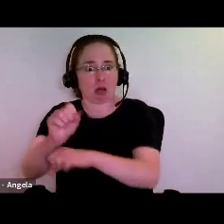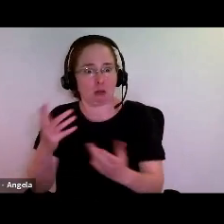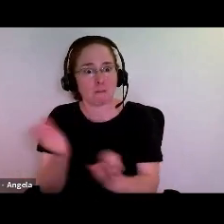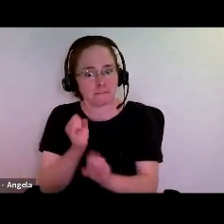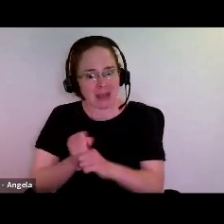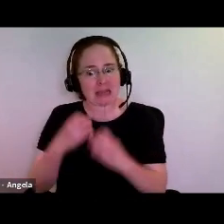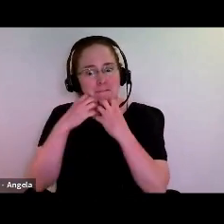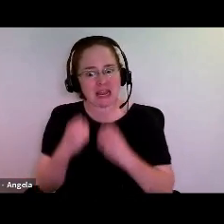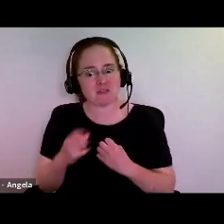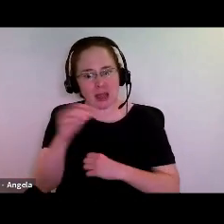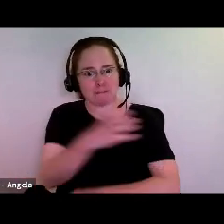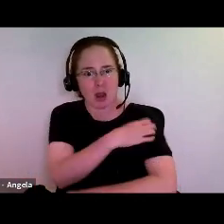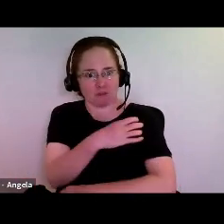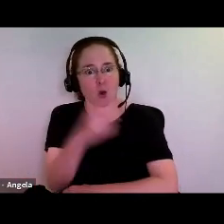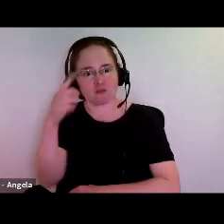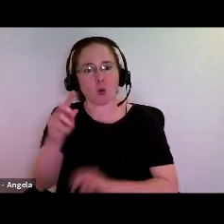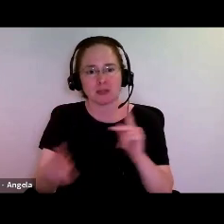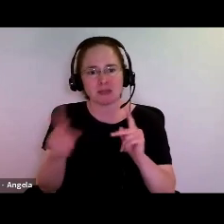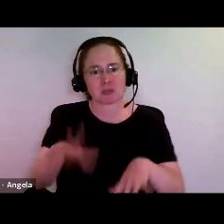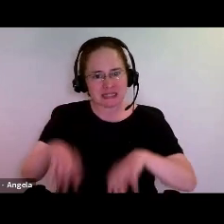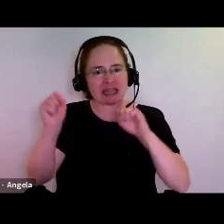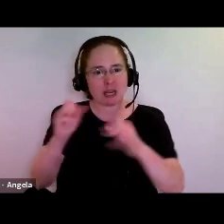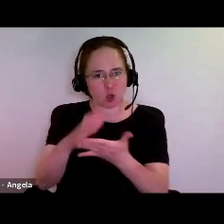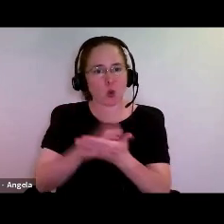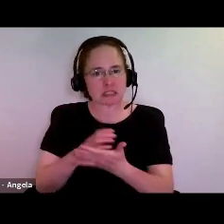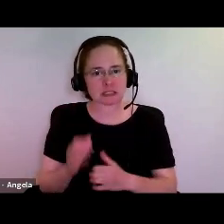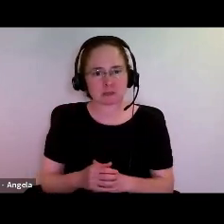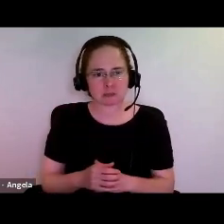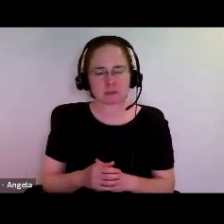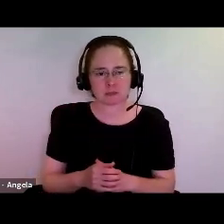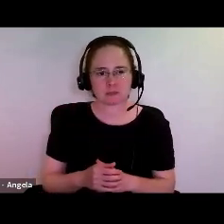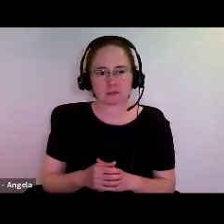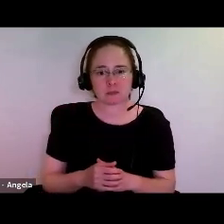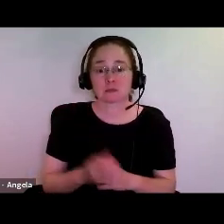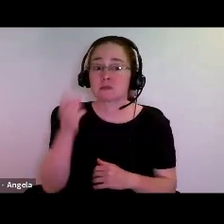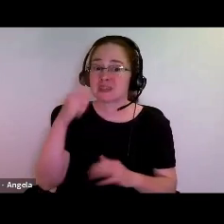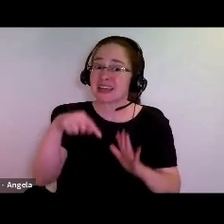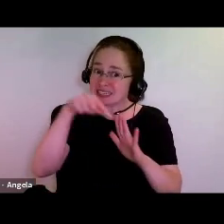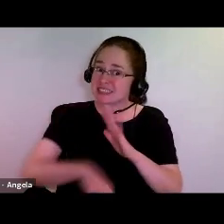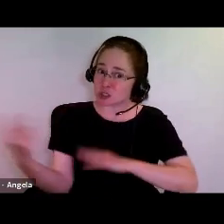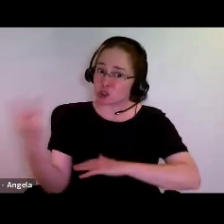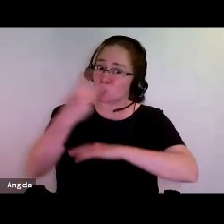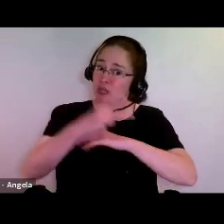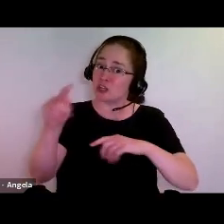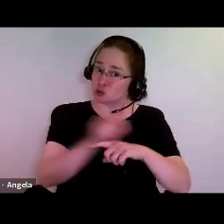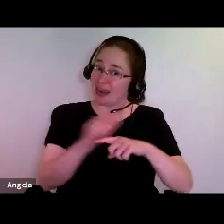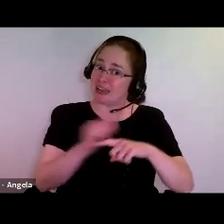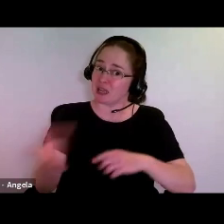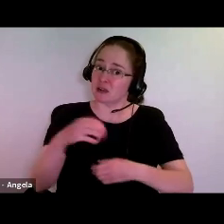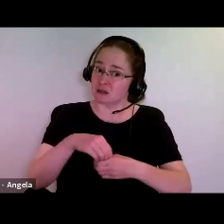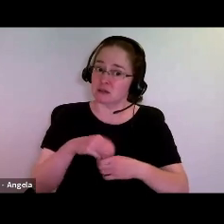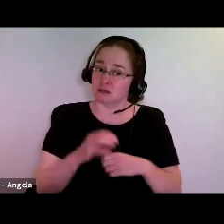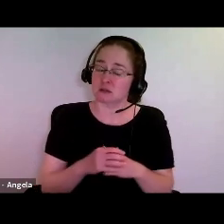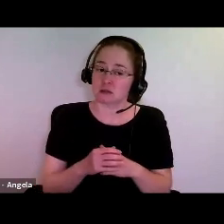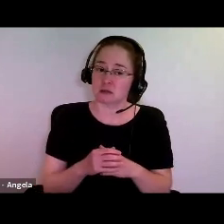it meaningful and powerful for the people who take the course. There's an intense 2-day training. So even though